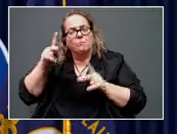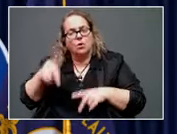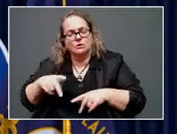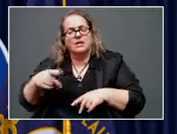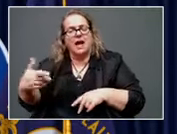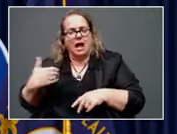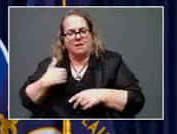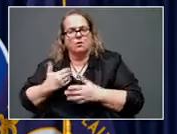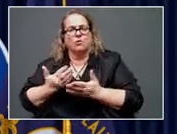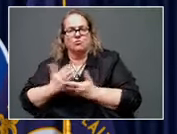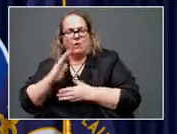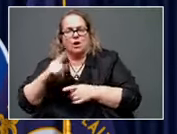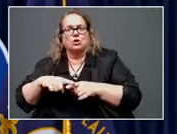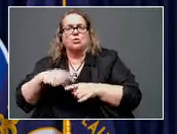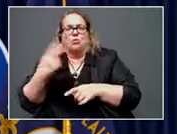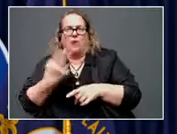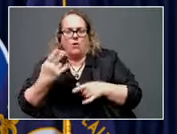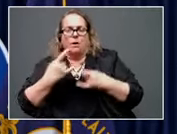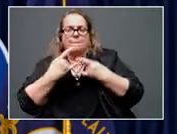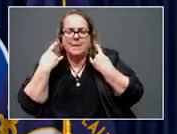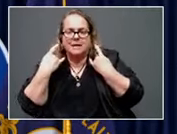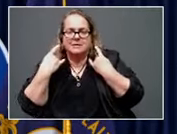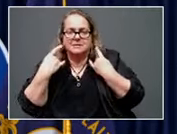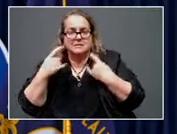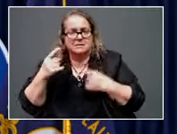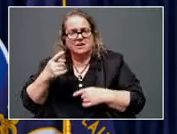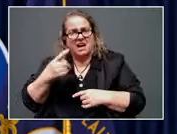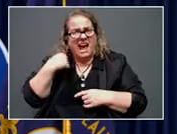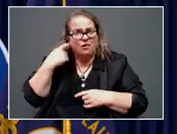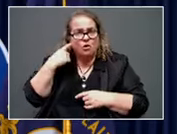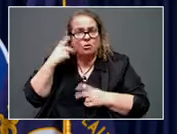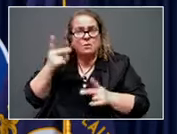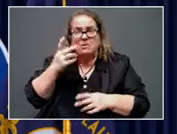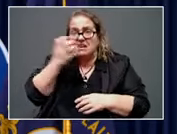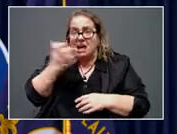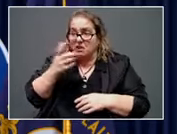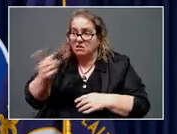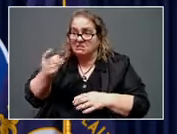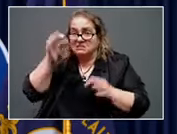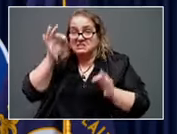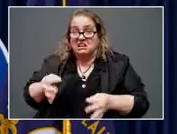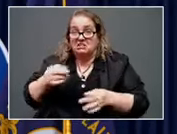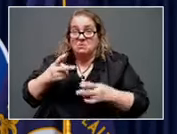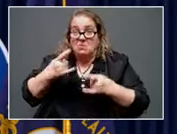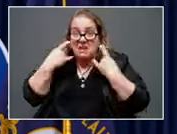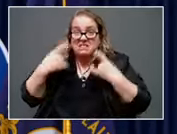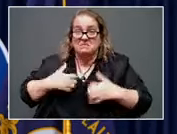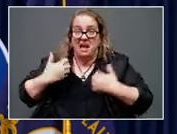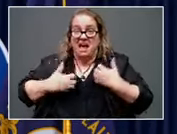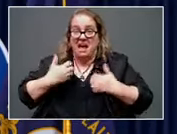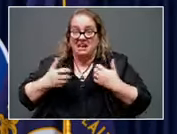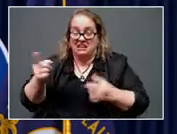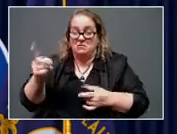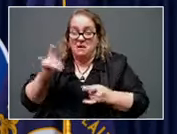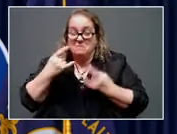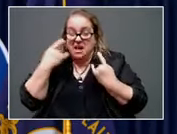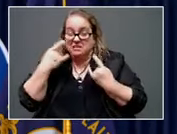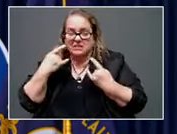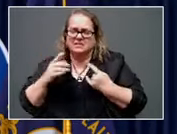other people just for making a decision that they think protects them. Let's respect their individual autonomy and